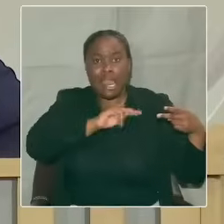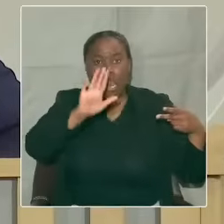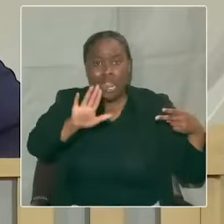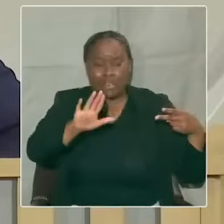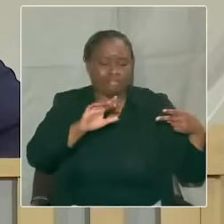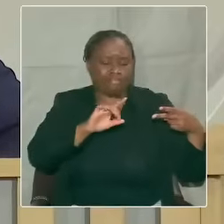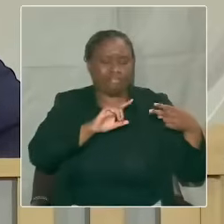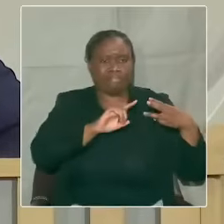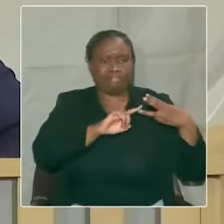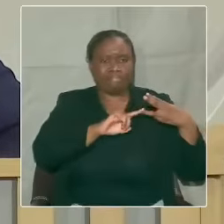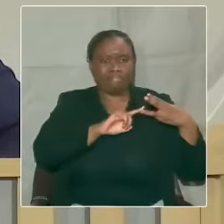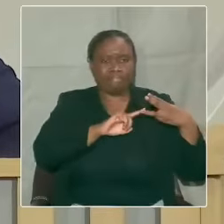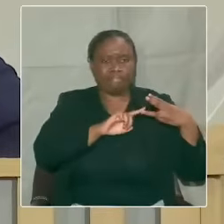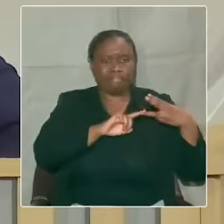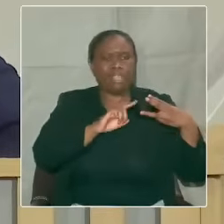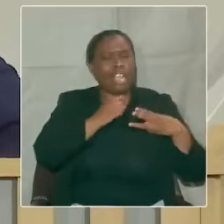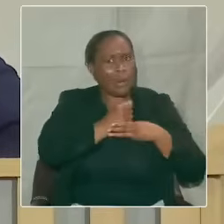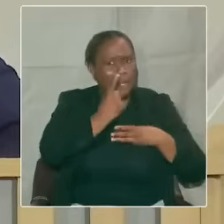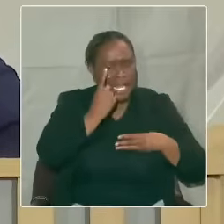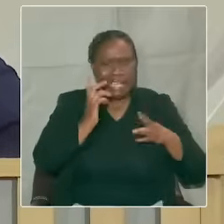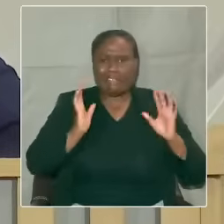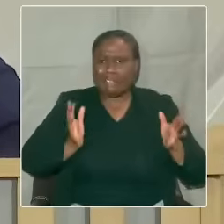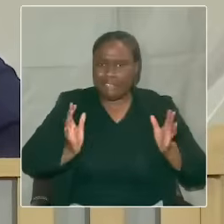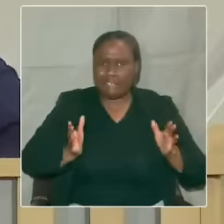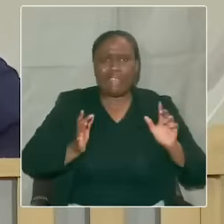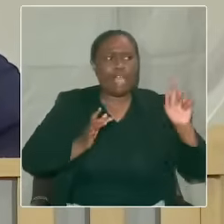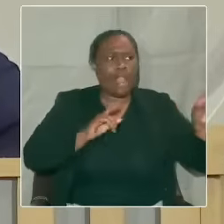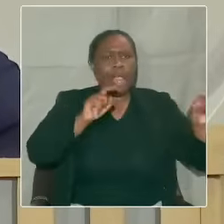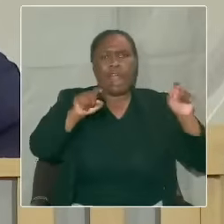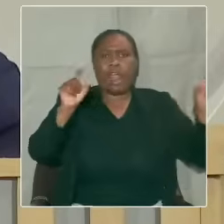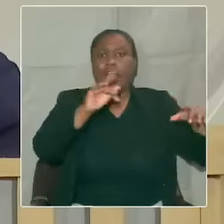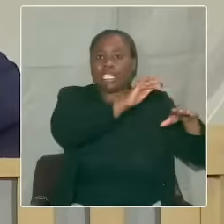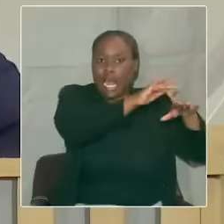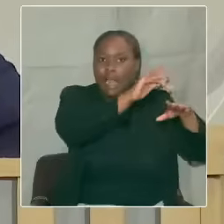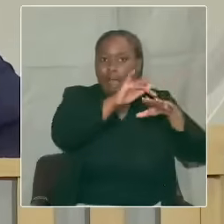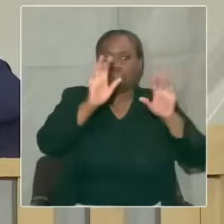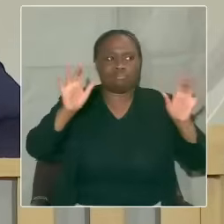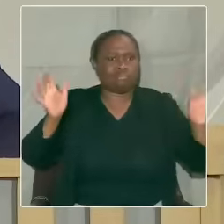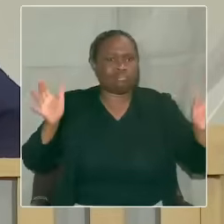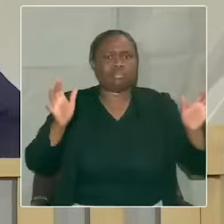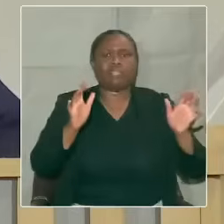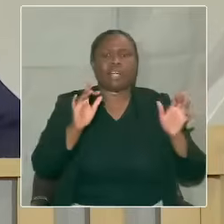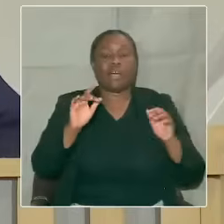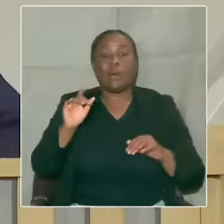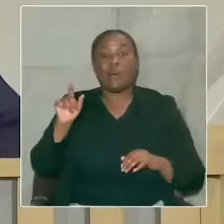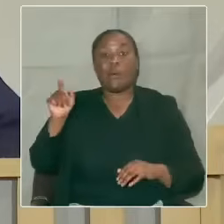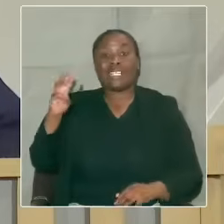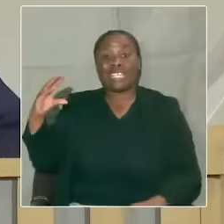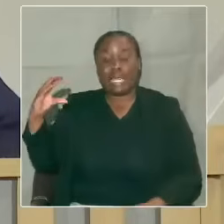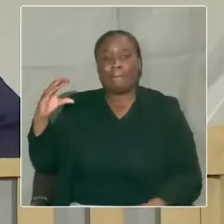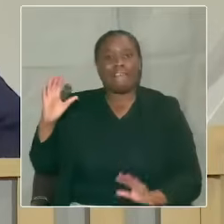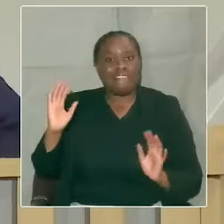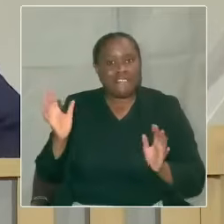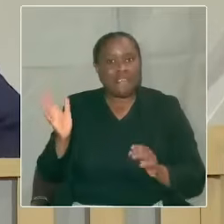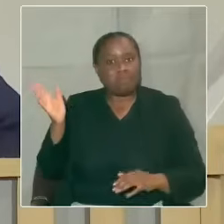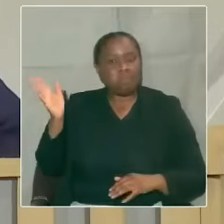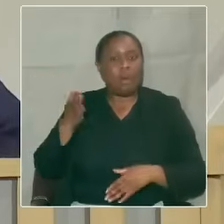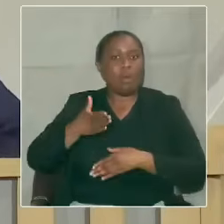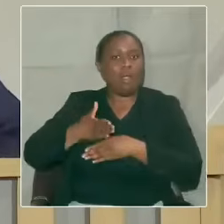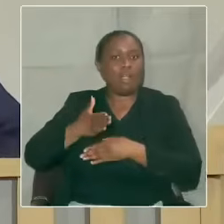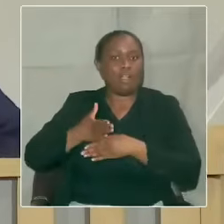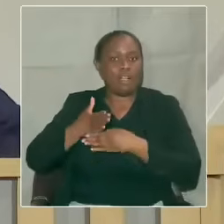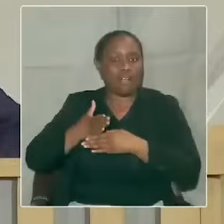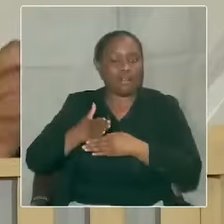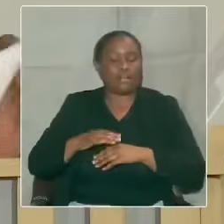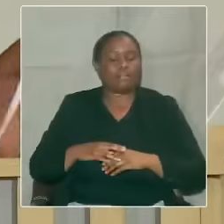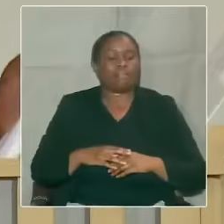KwaZulu-Natal, Gauteng again, various provinces, Western Cape, deployed there, and then